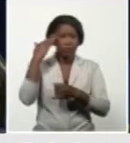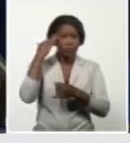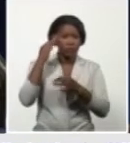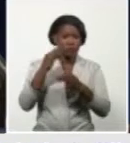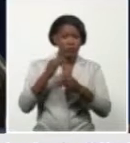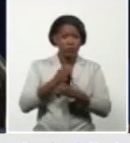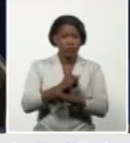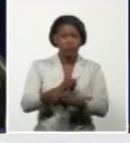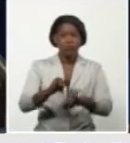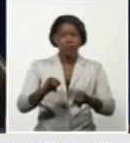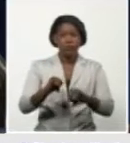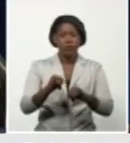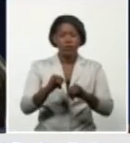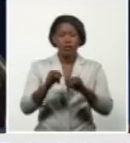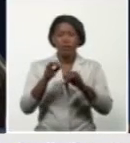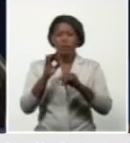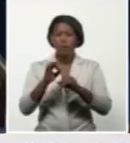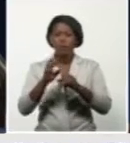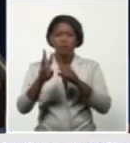like